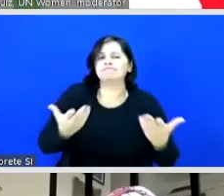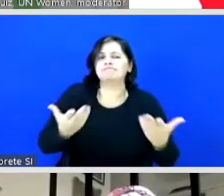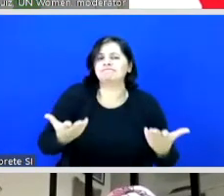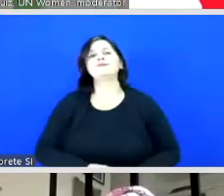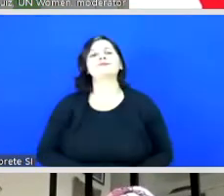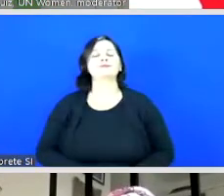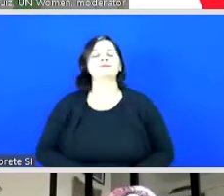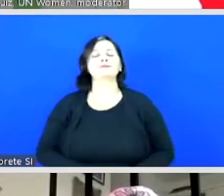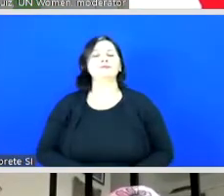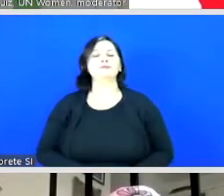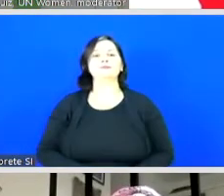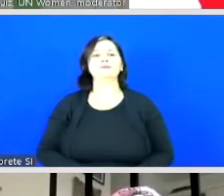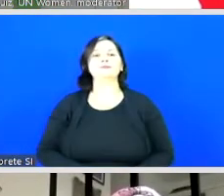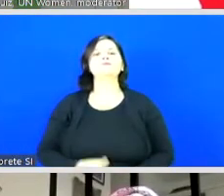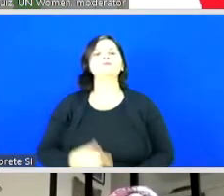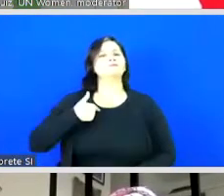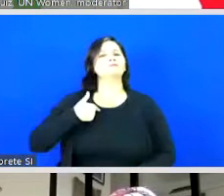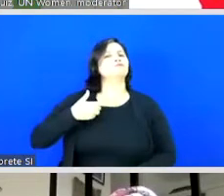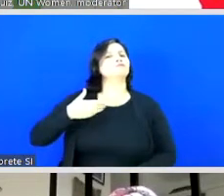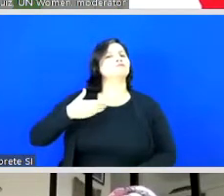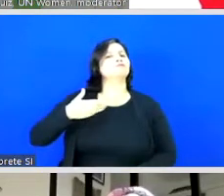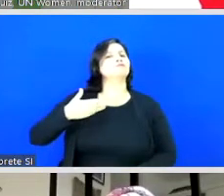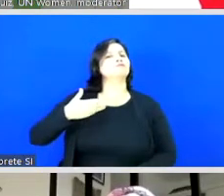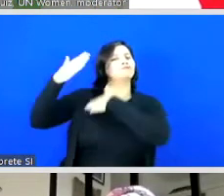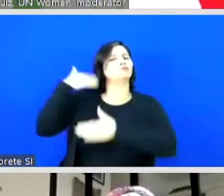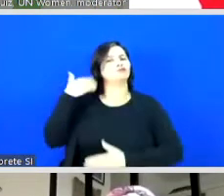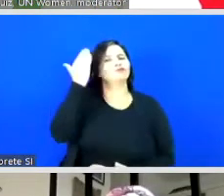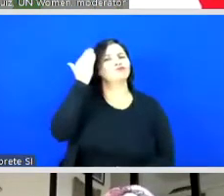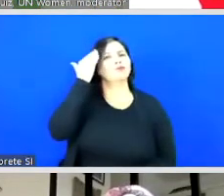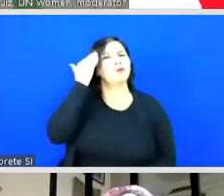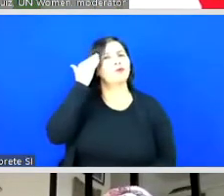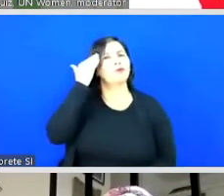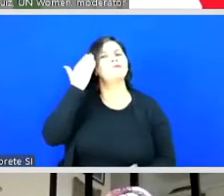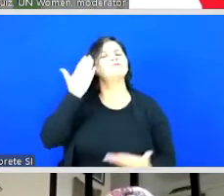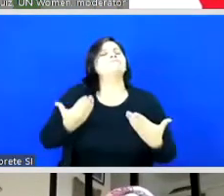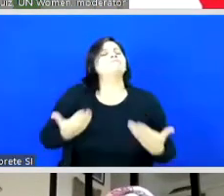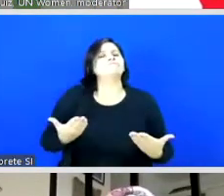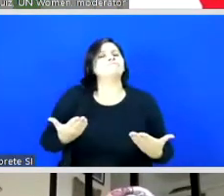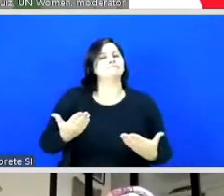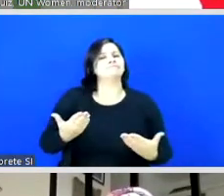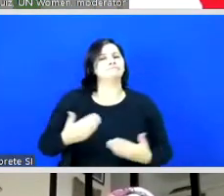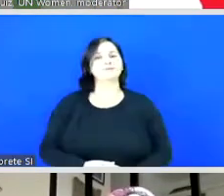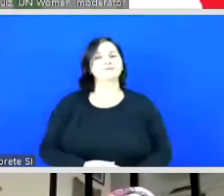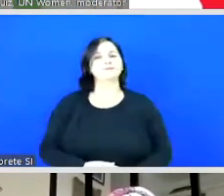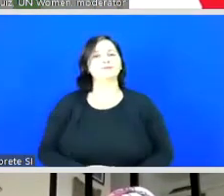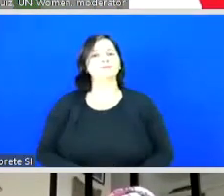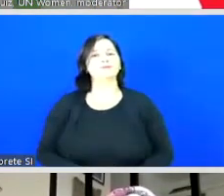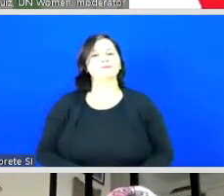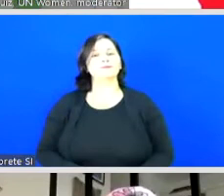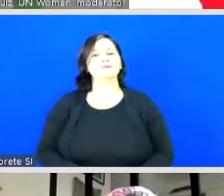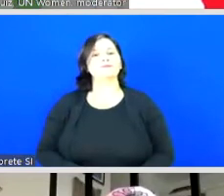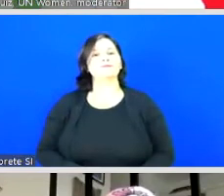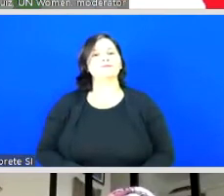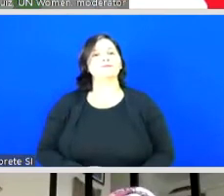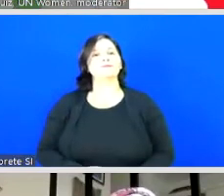said Sahel is the heart of the climate impact, which is evident. And I am coming from